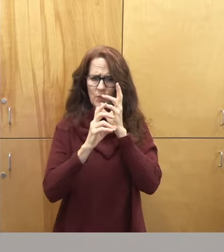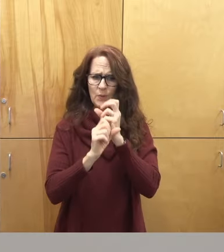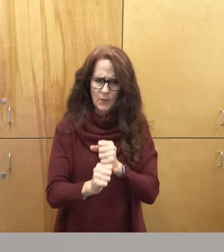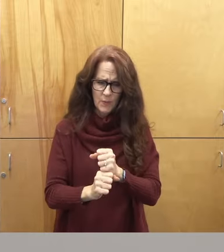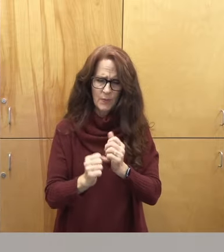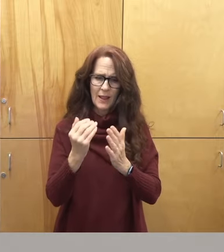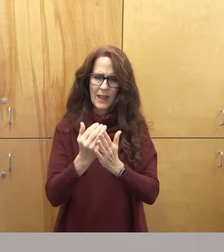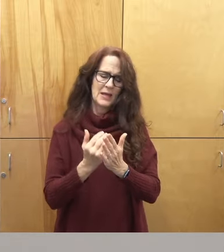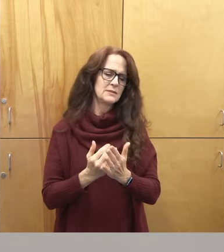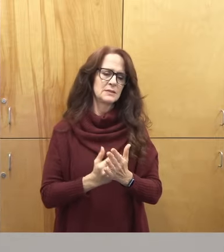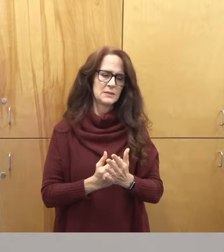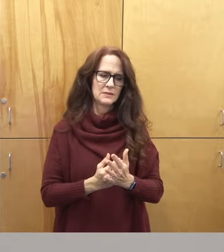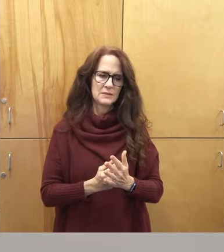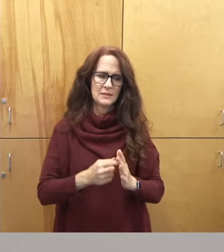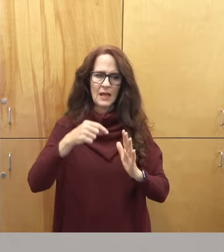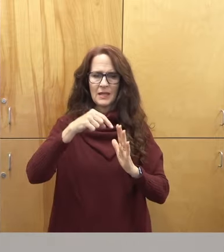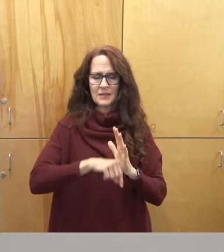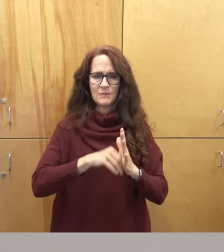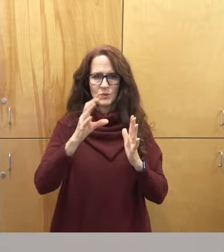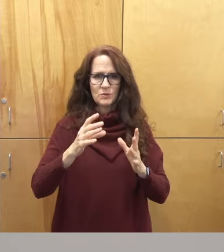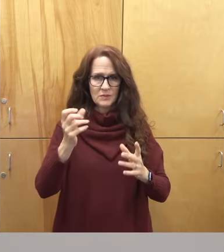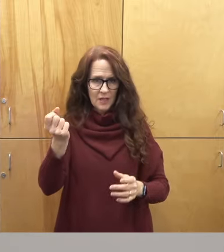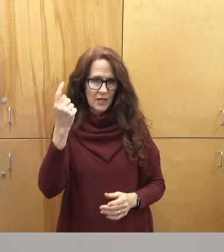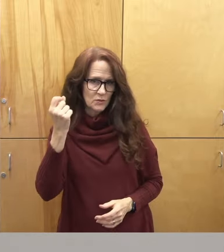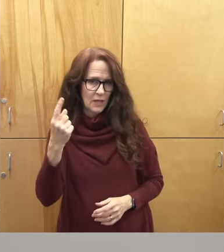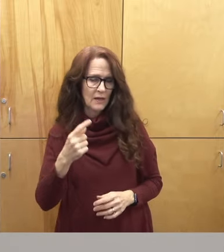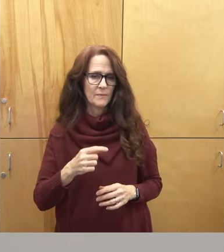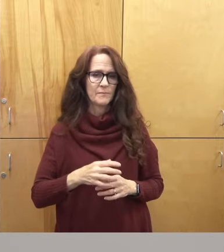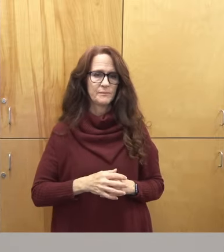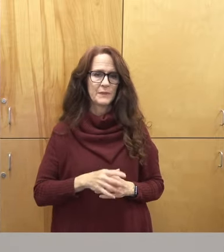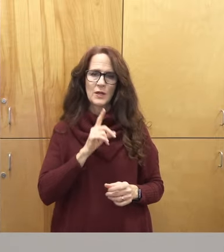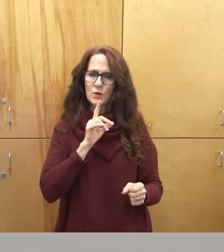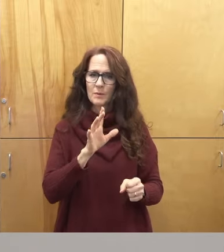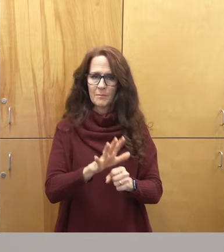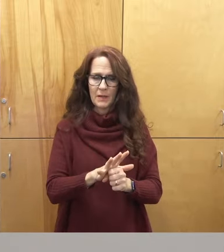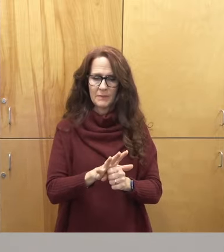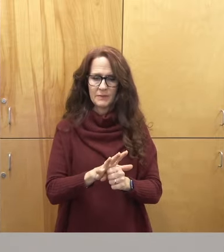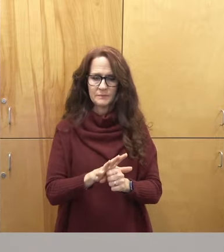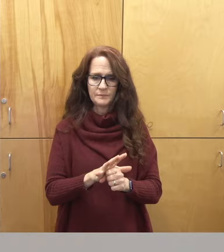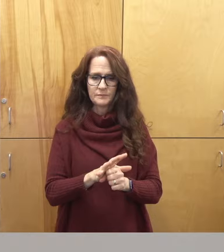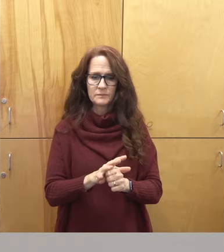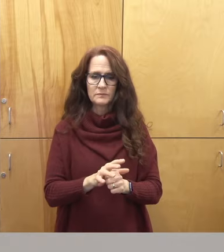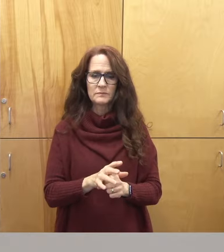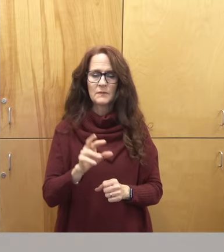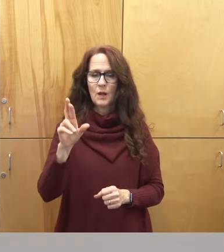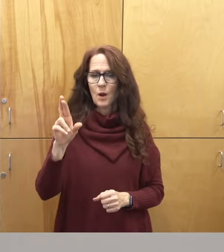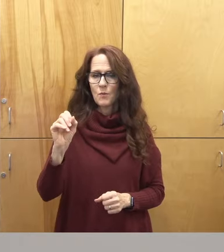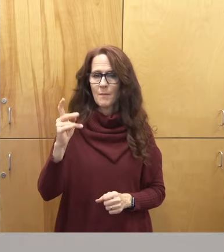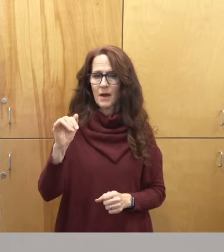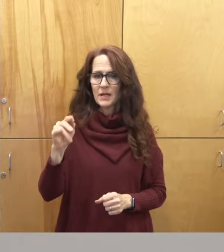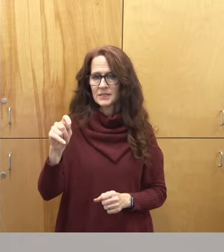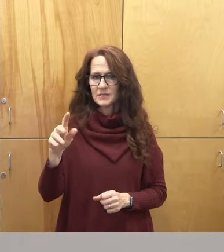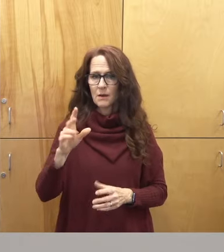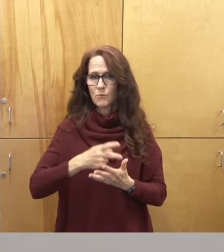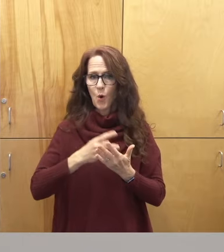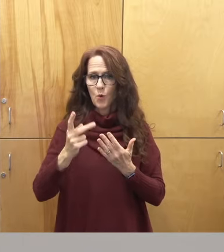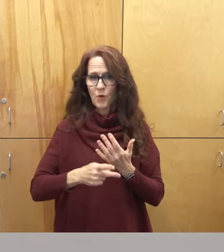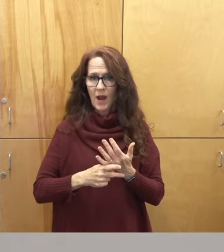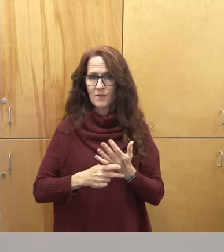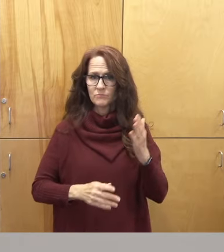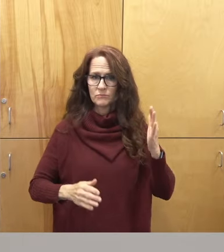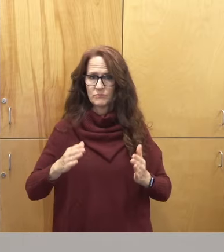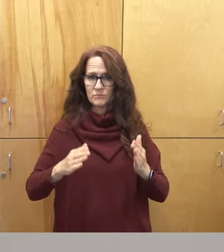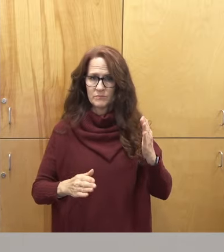lessons that deepen students' understanding, and your commitment to the robotics program at Tincture, working